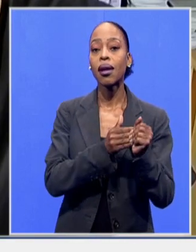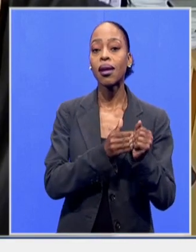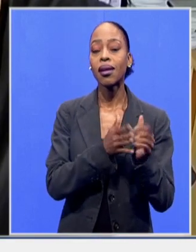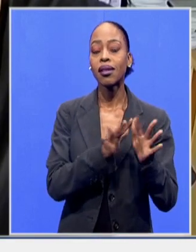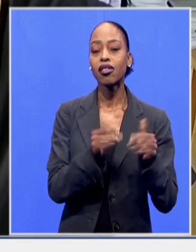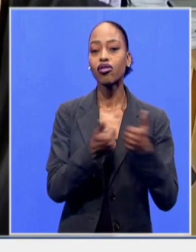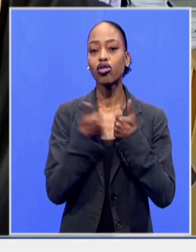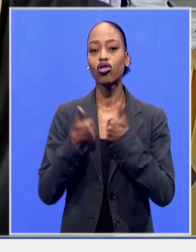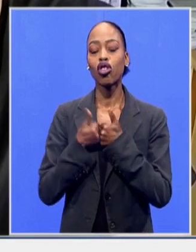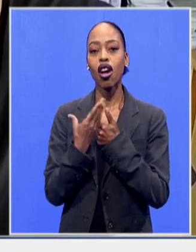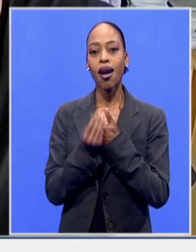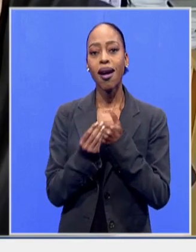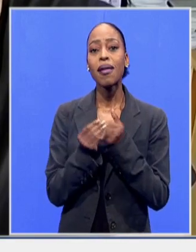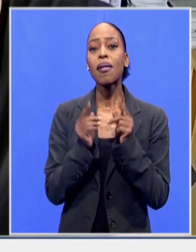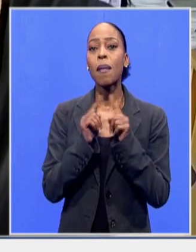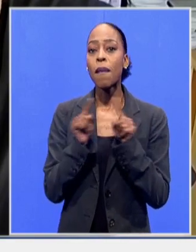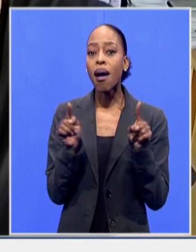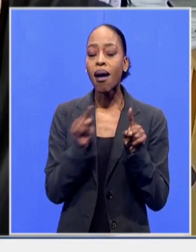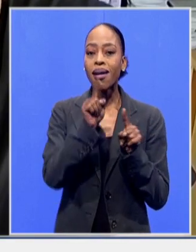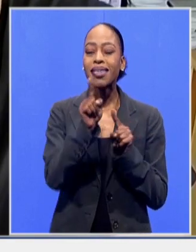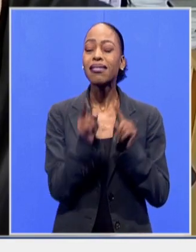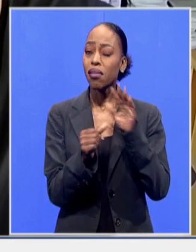within our critical health facilities.